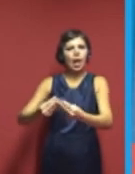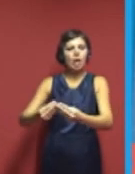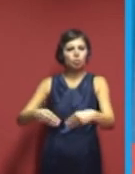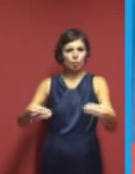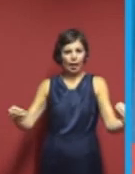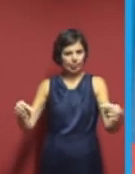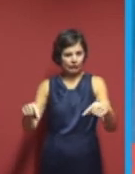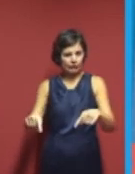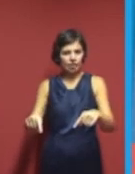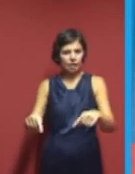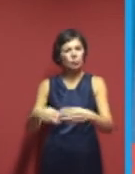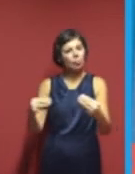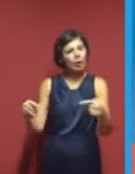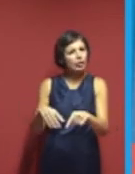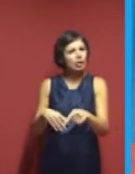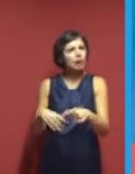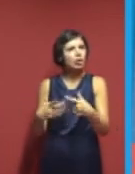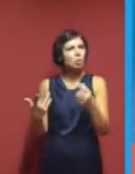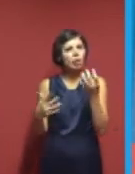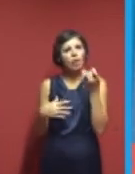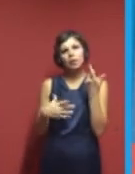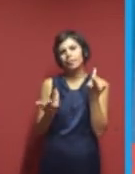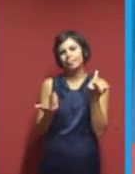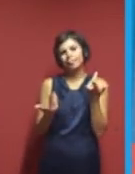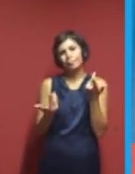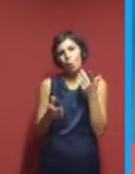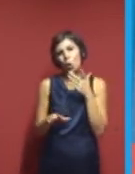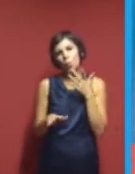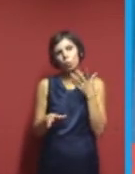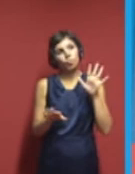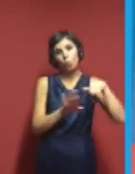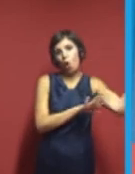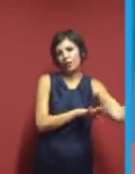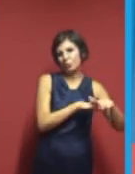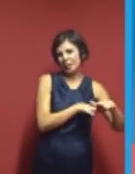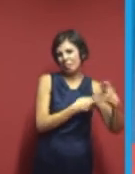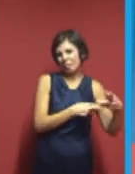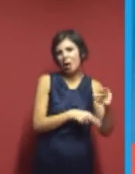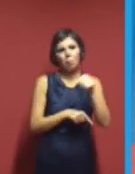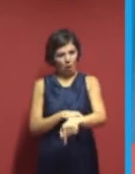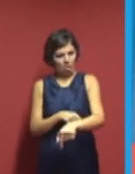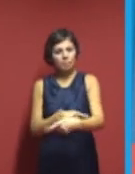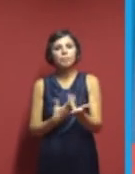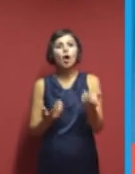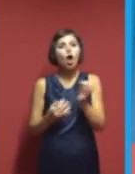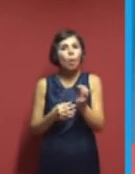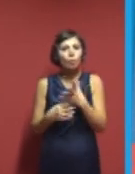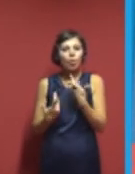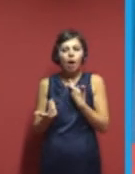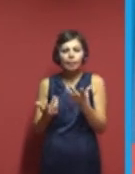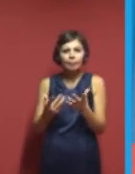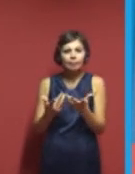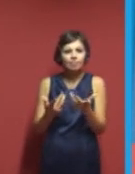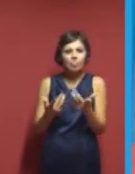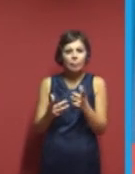games. There's a lot of technology in our lives now, and we can either be ruled by it and just consume what comes our